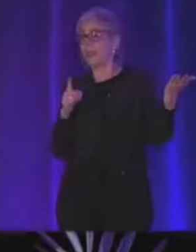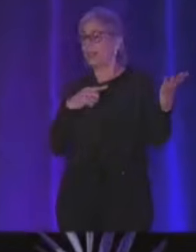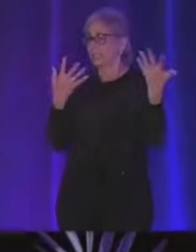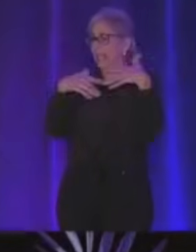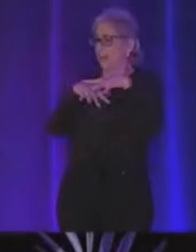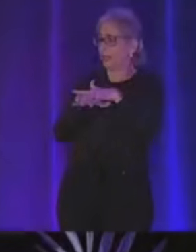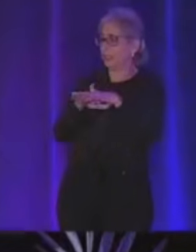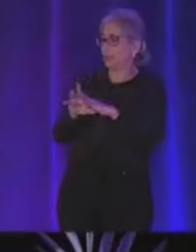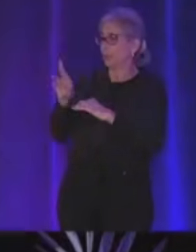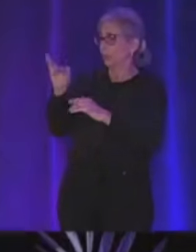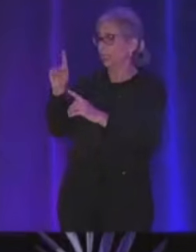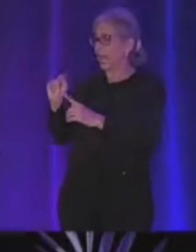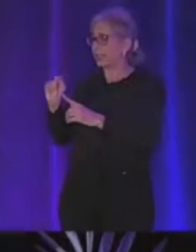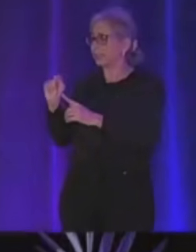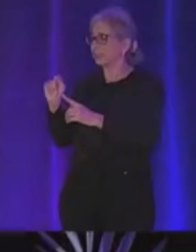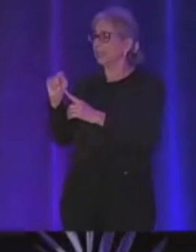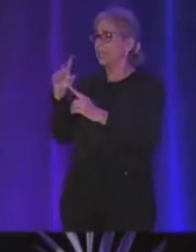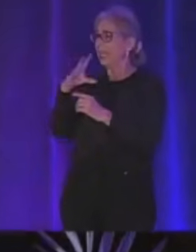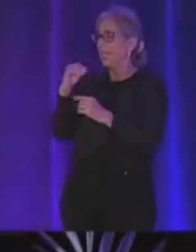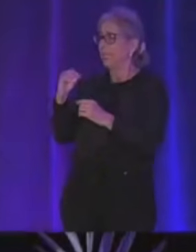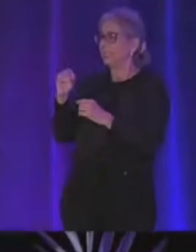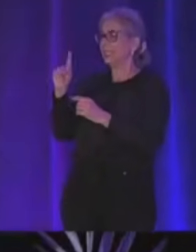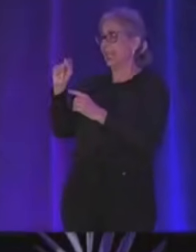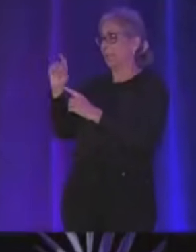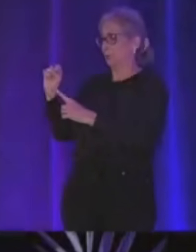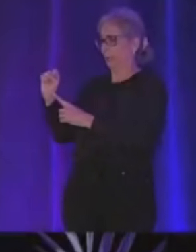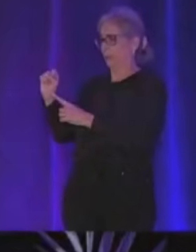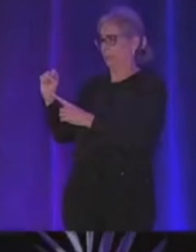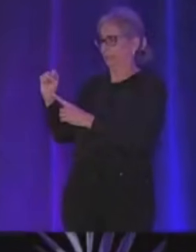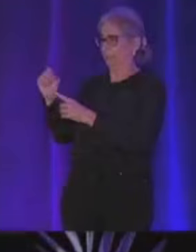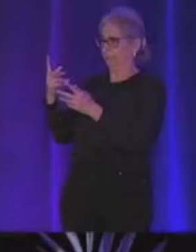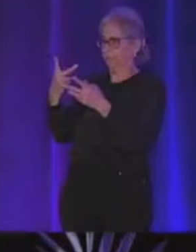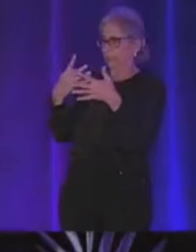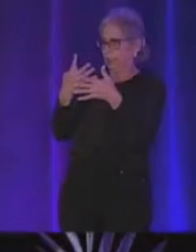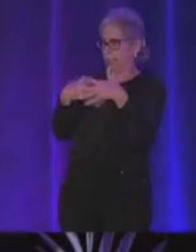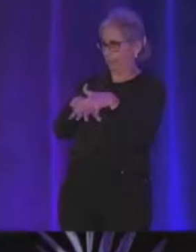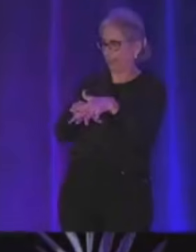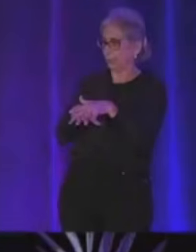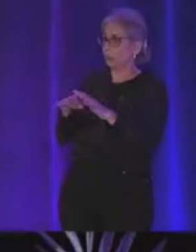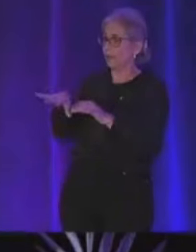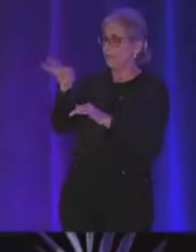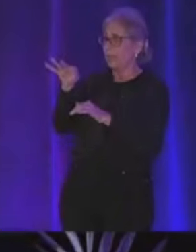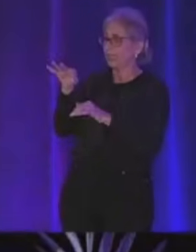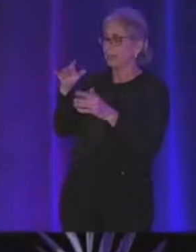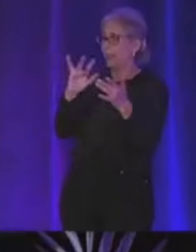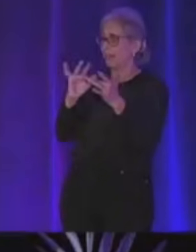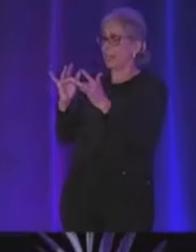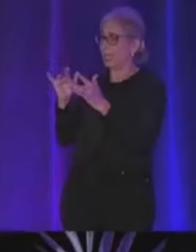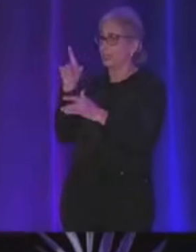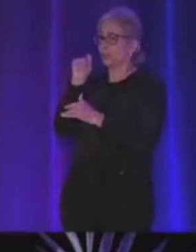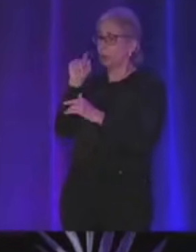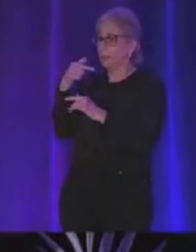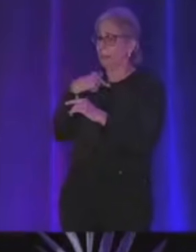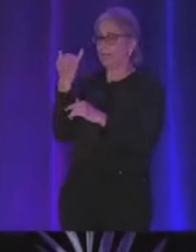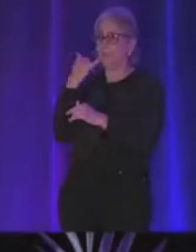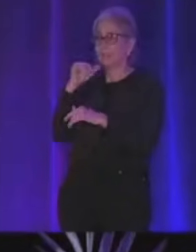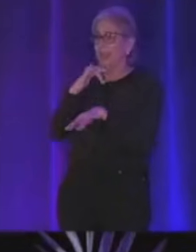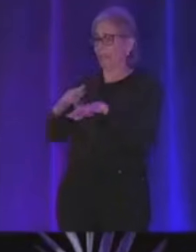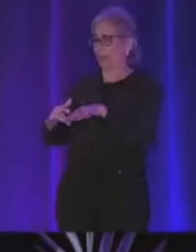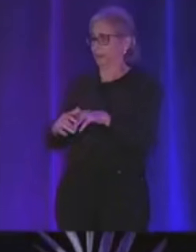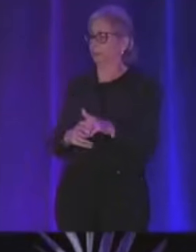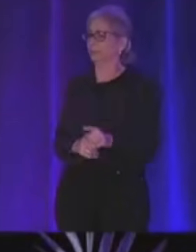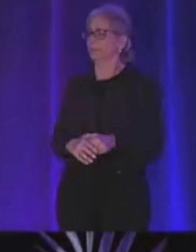combination of the React configuration with TypeScript ESLint. Again, this is stuff you can find online. Tweet at me if it's not available. Cool.